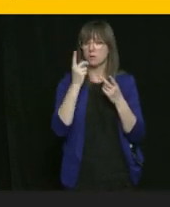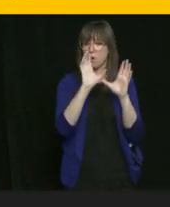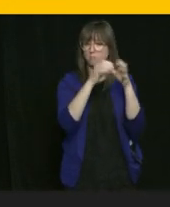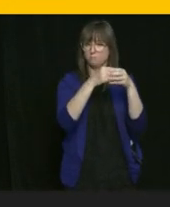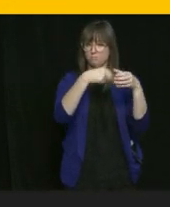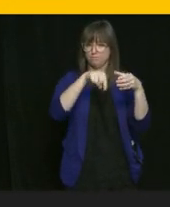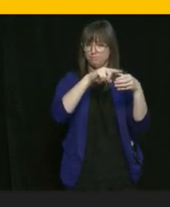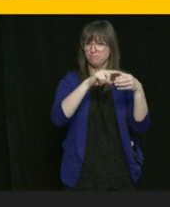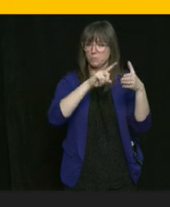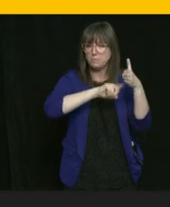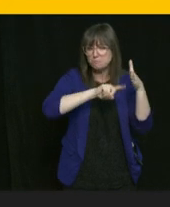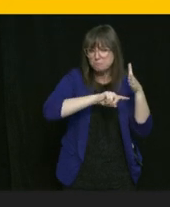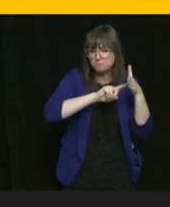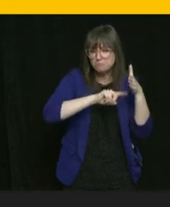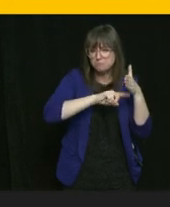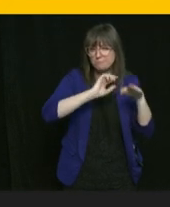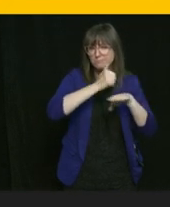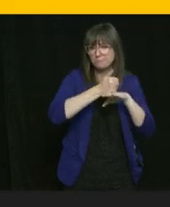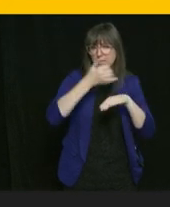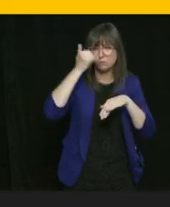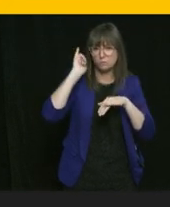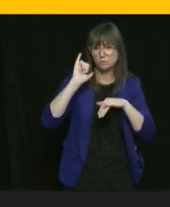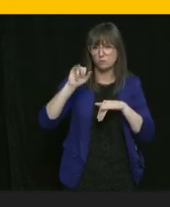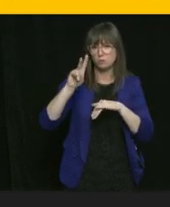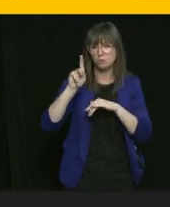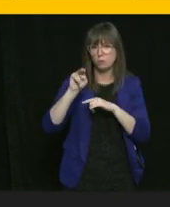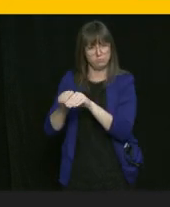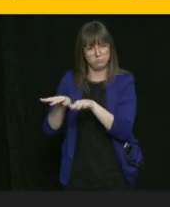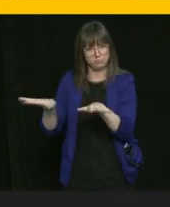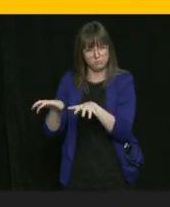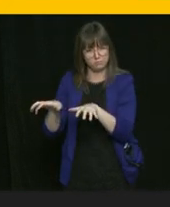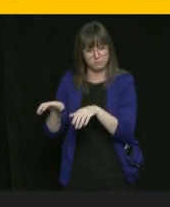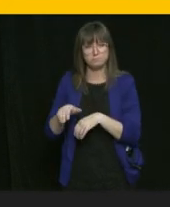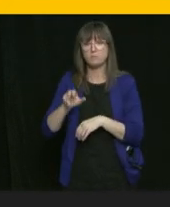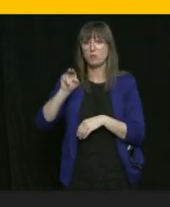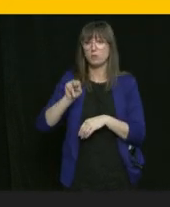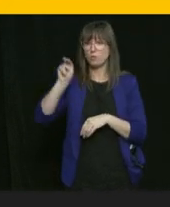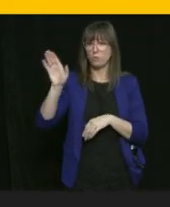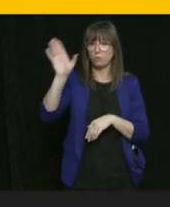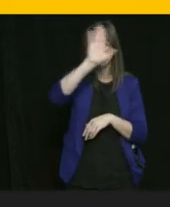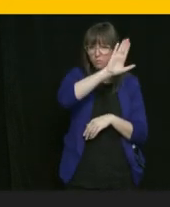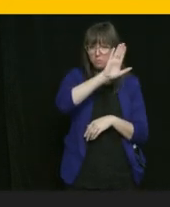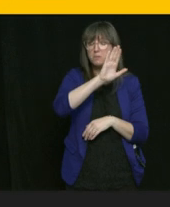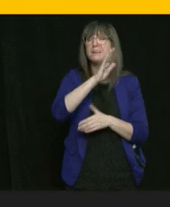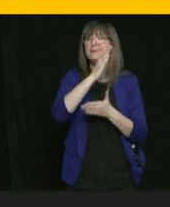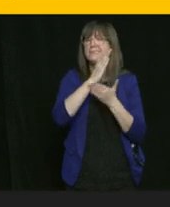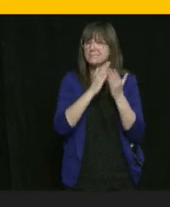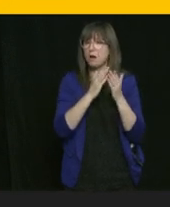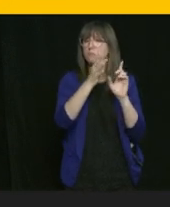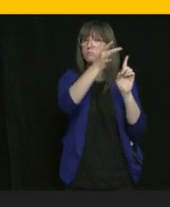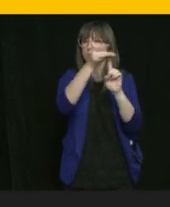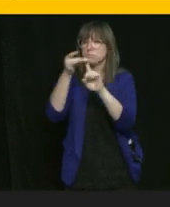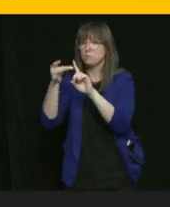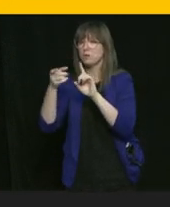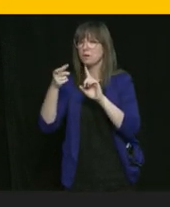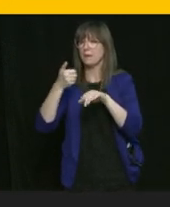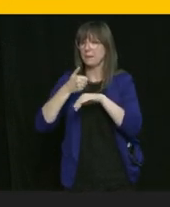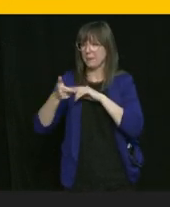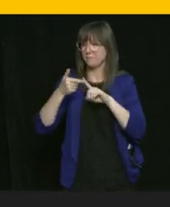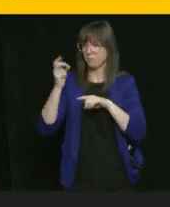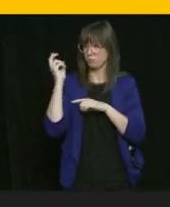under investigation in the Yukon, there has been no widespread community transmission. While a few travel-related cases have been identified